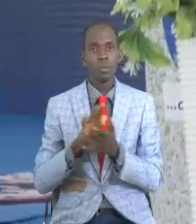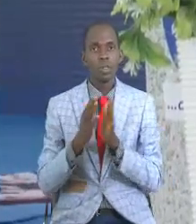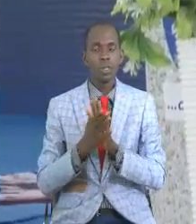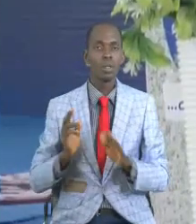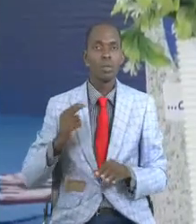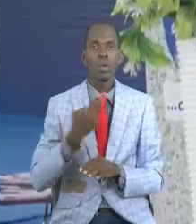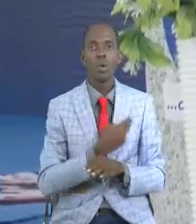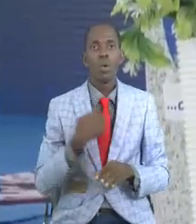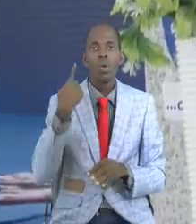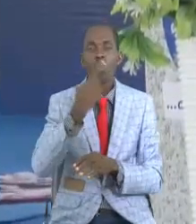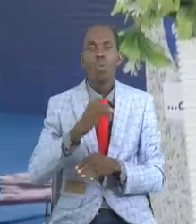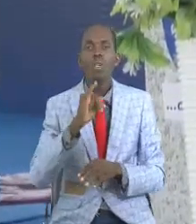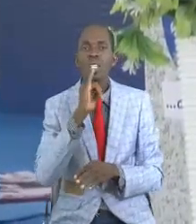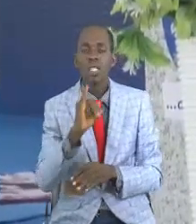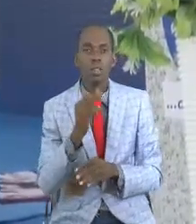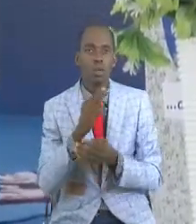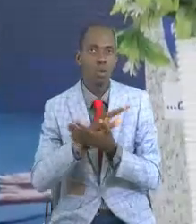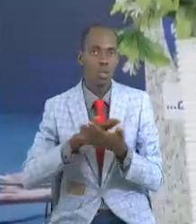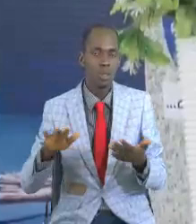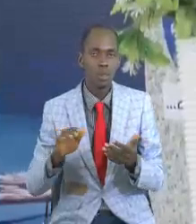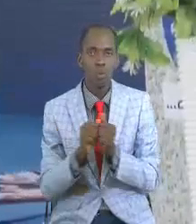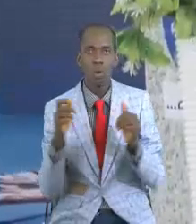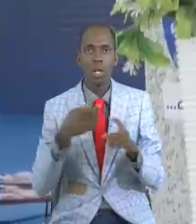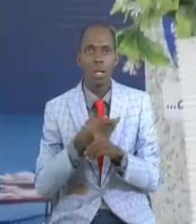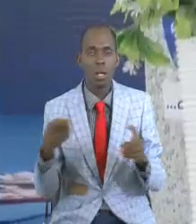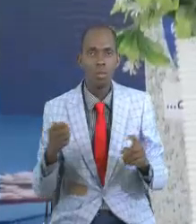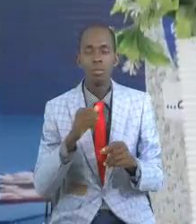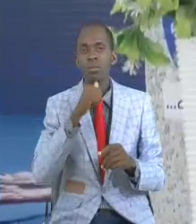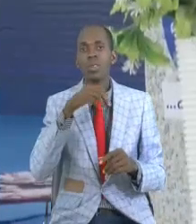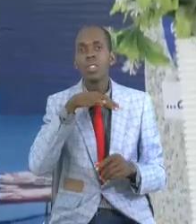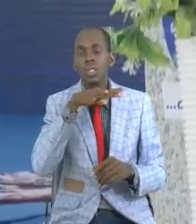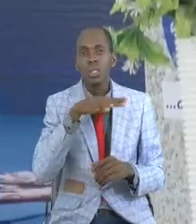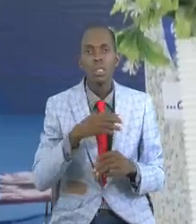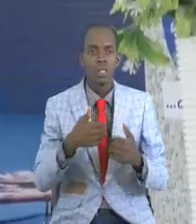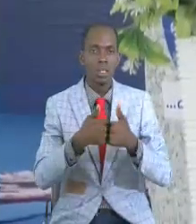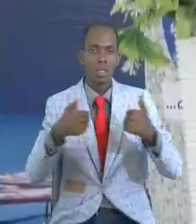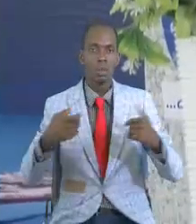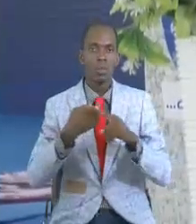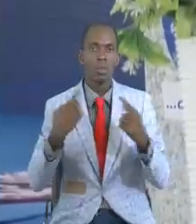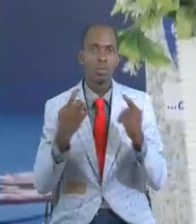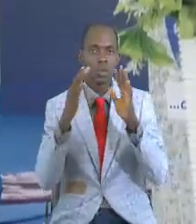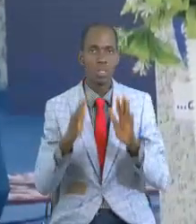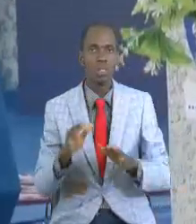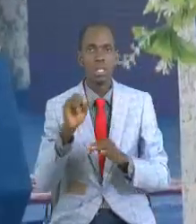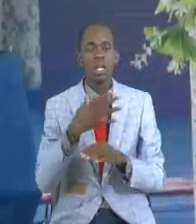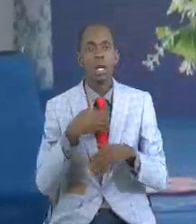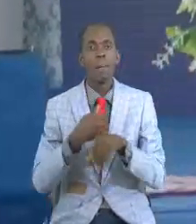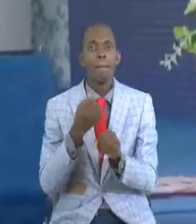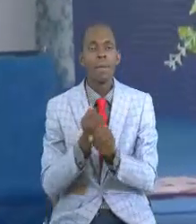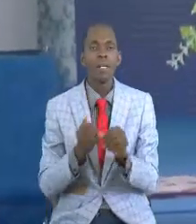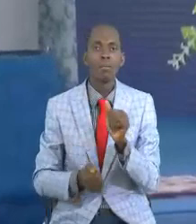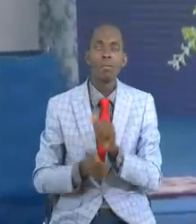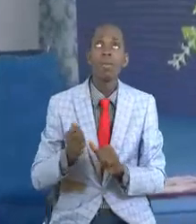who is holy, harmless, undefiled, separate from sinners, and made higher than